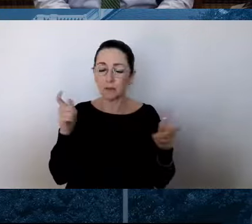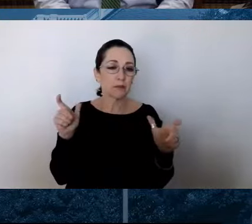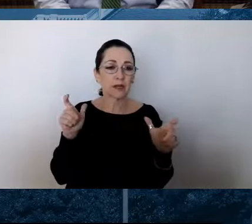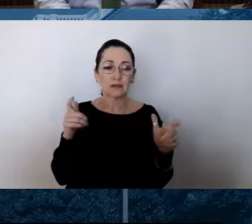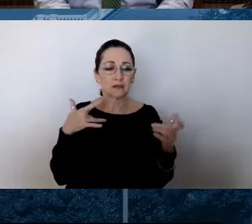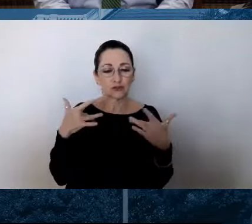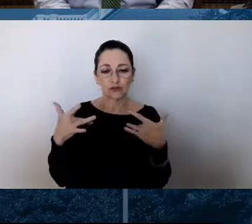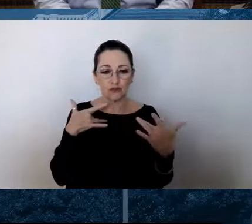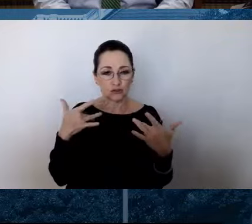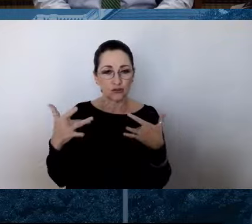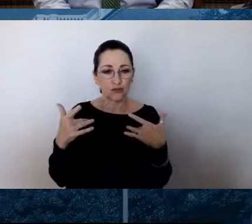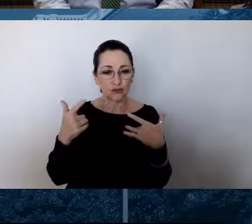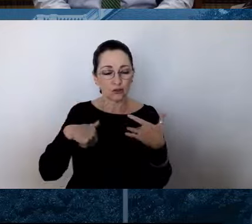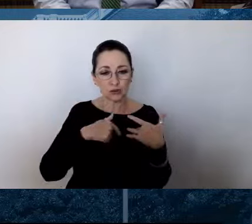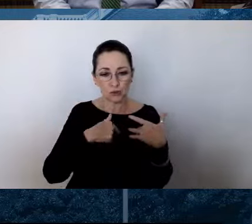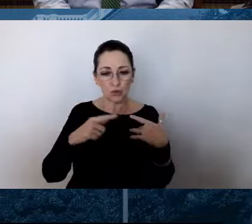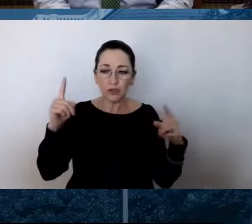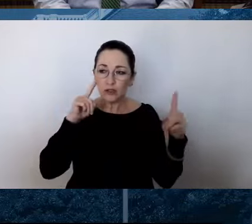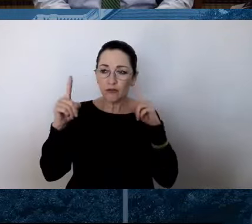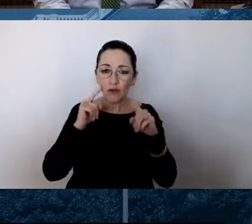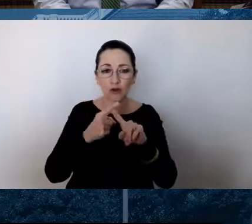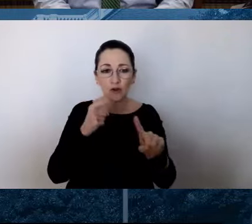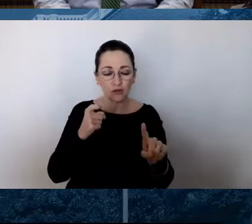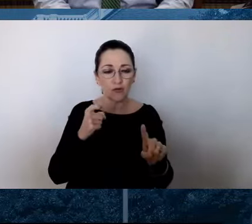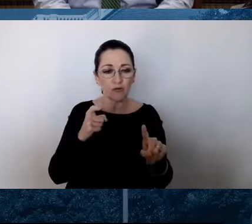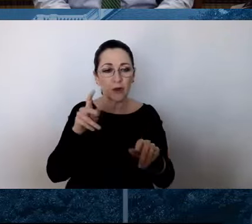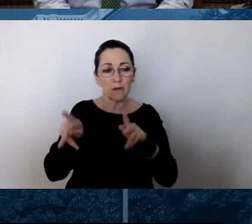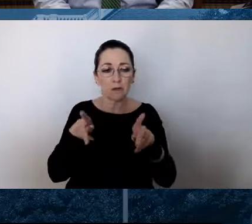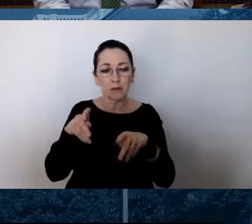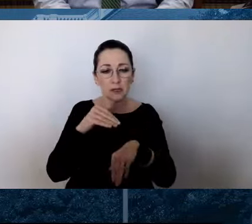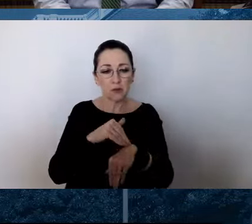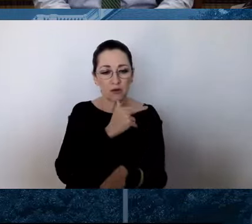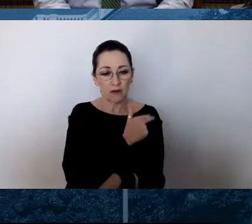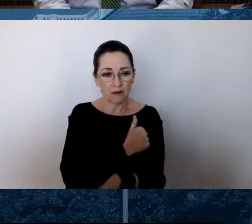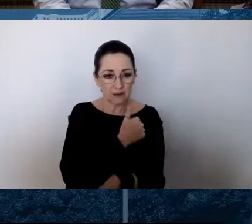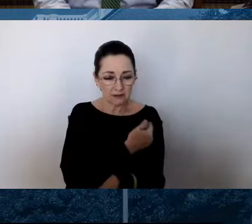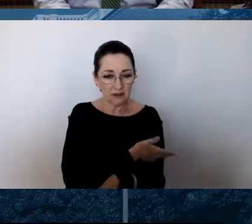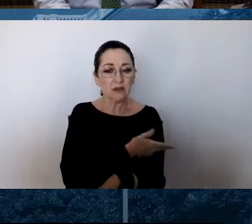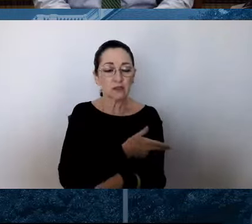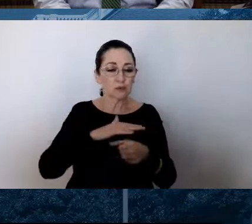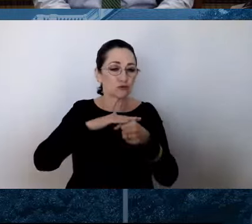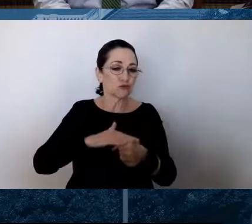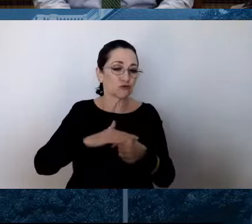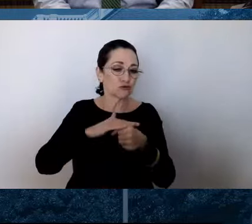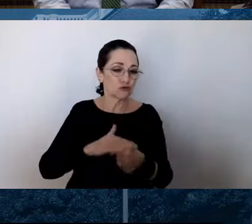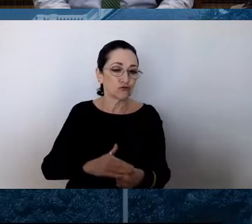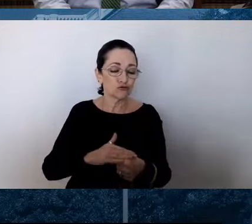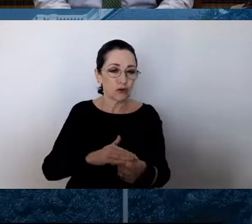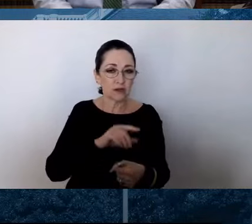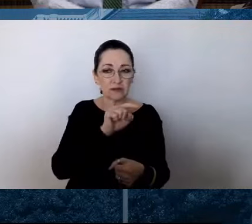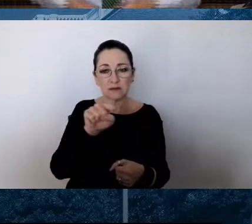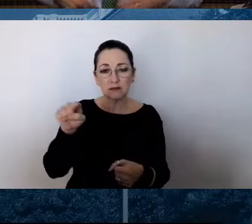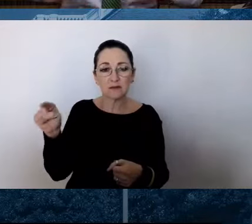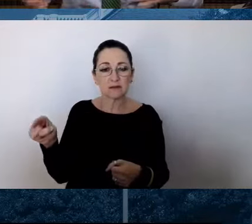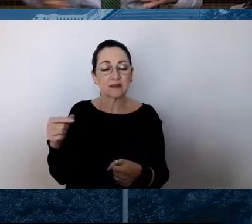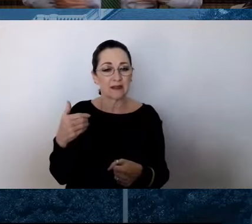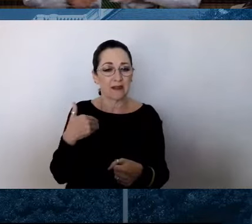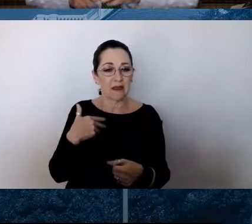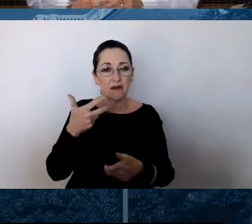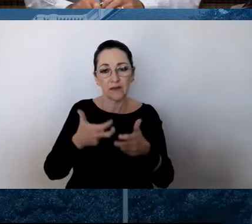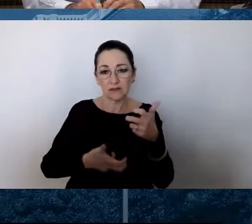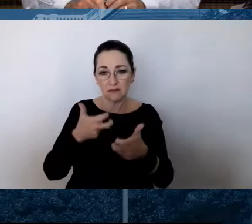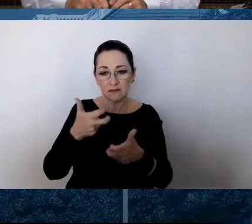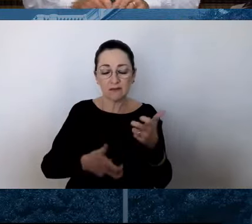heard from our partners at the hospitals the stress that their people are under, number one, and they're having trouble